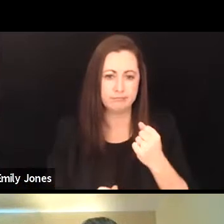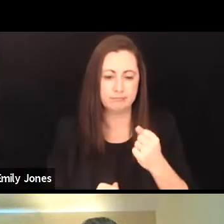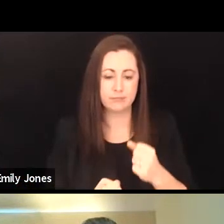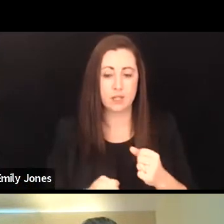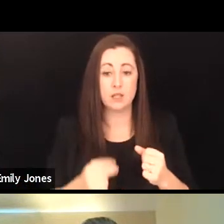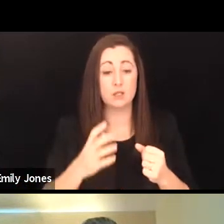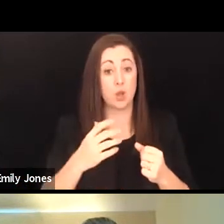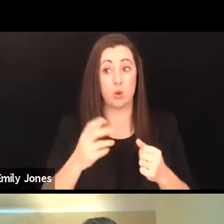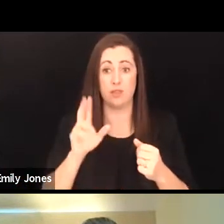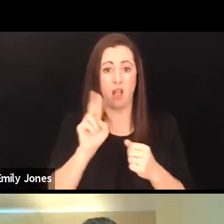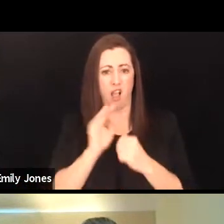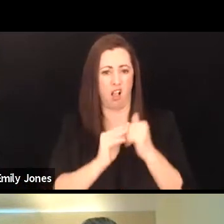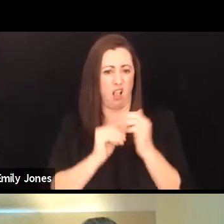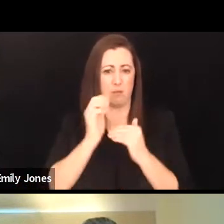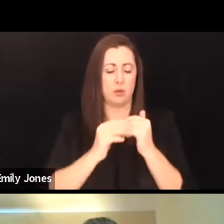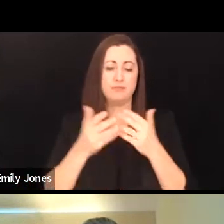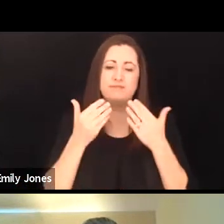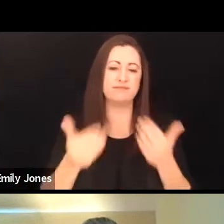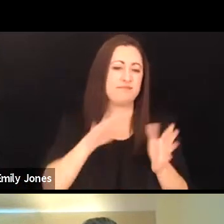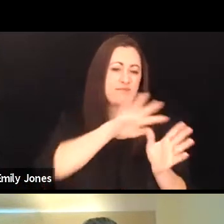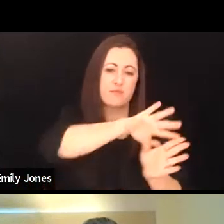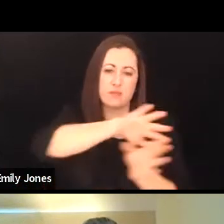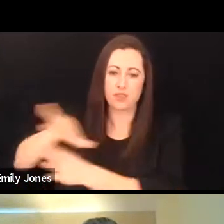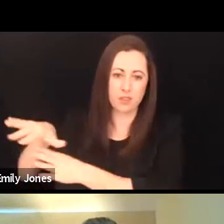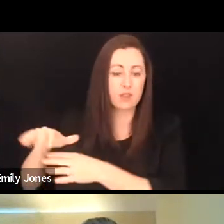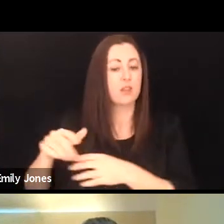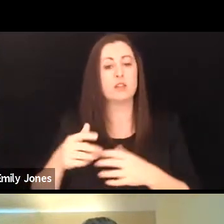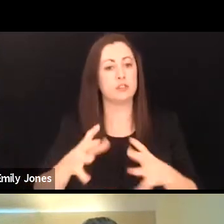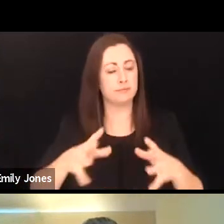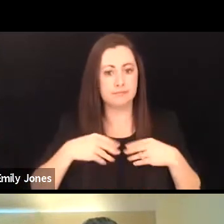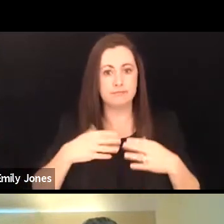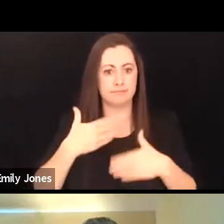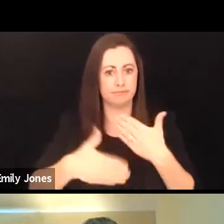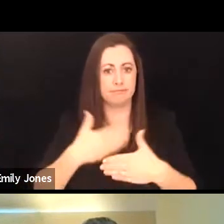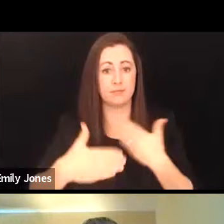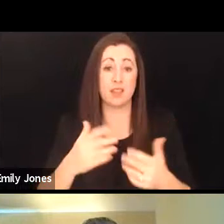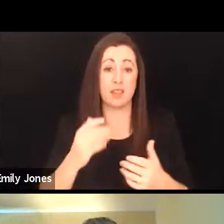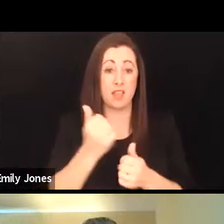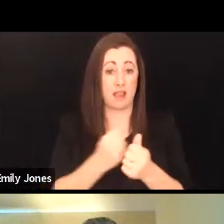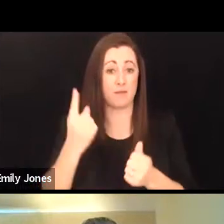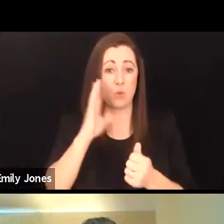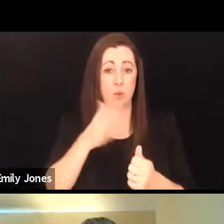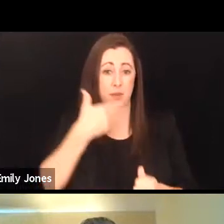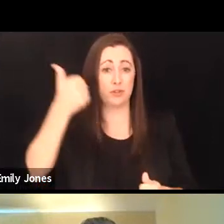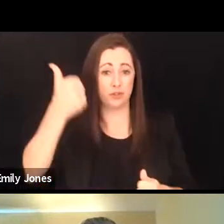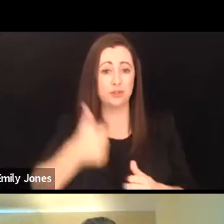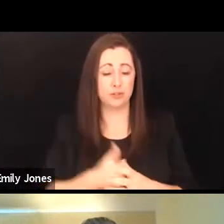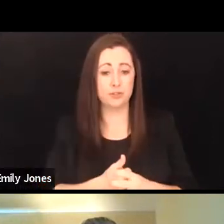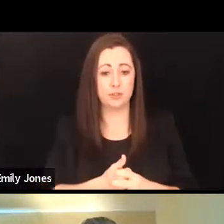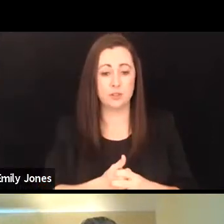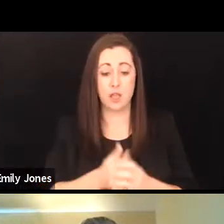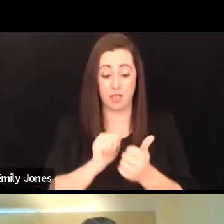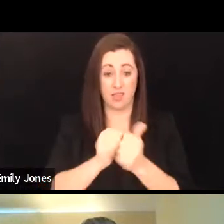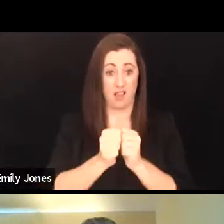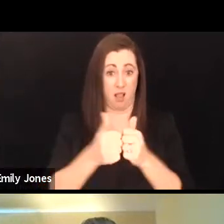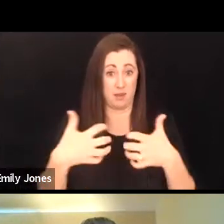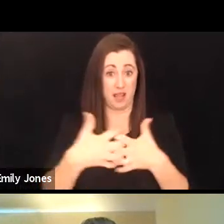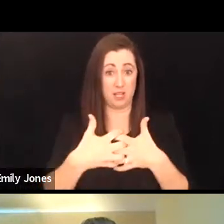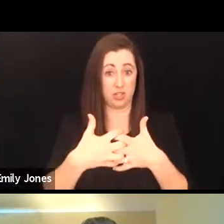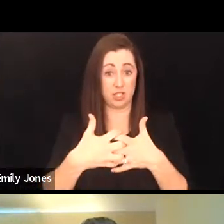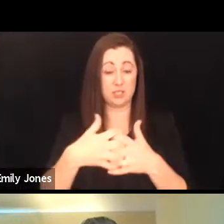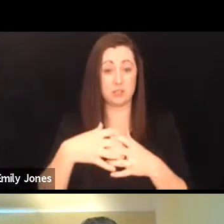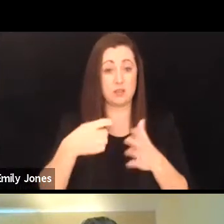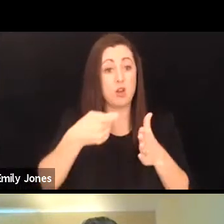this discomfort thing, the better off we're going to be. These accommodations that many of us ask for, they cost, as a general